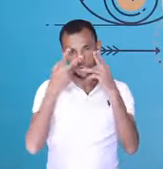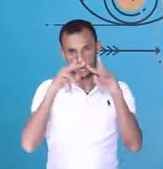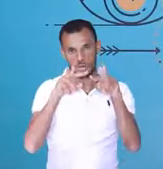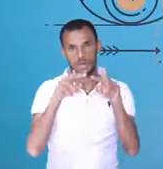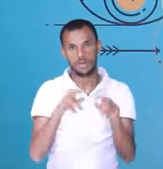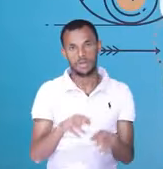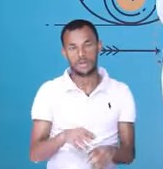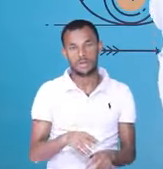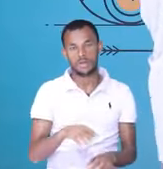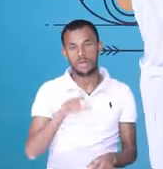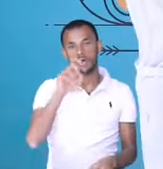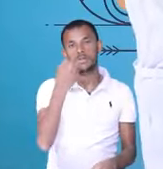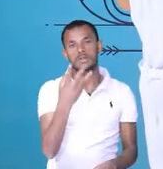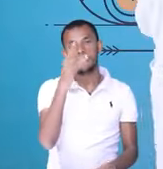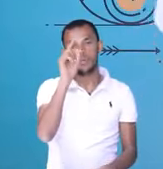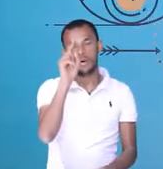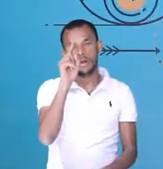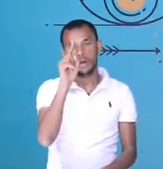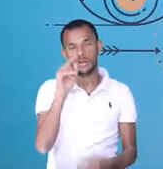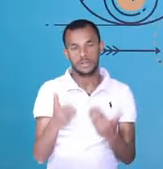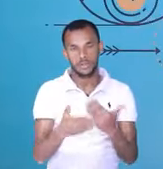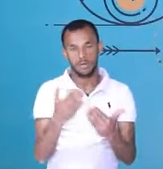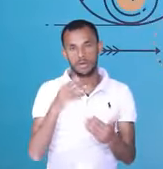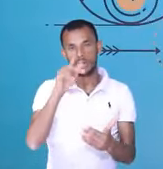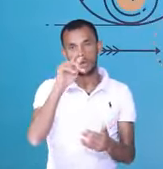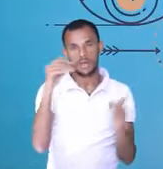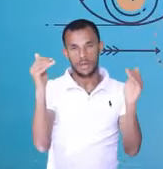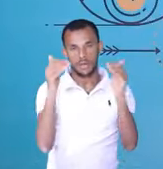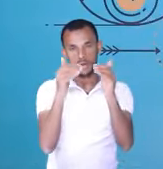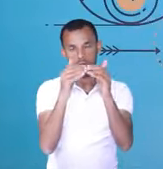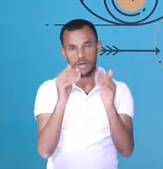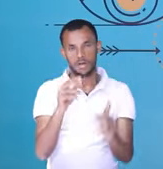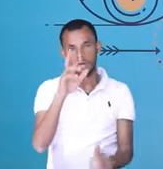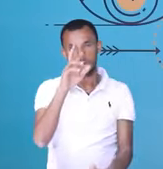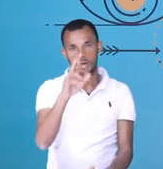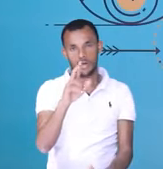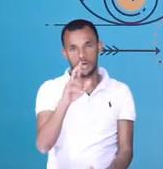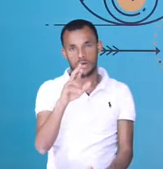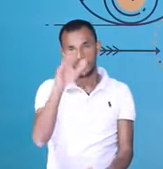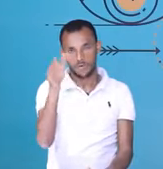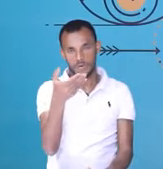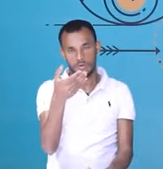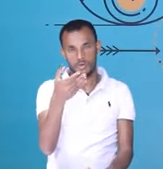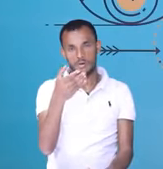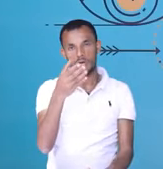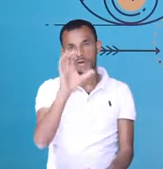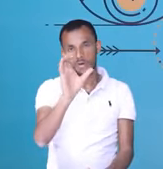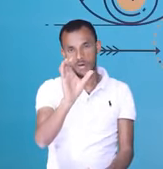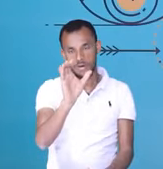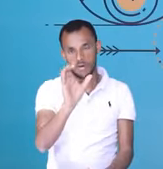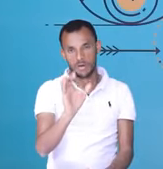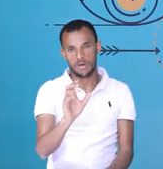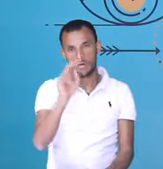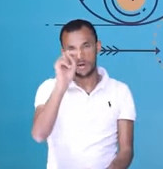already x is equals to how much? X is equals to 1. Simply k is equals to R over concentrations